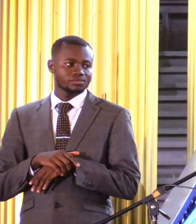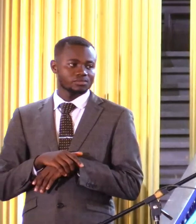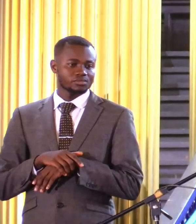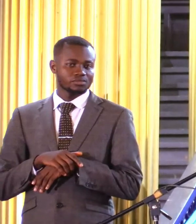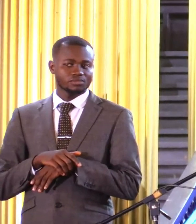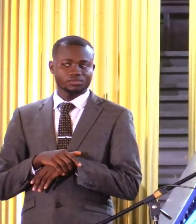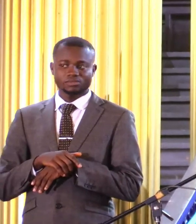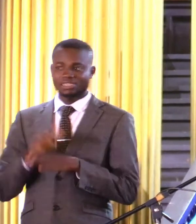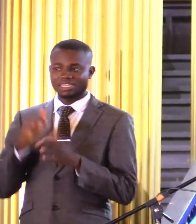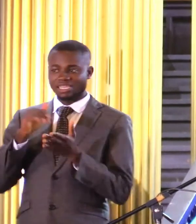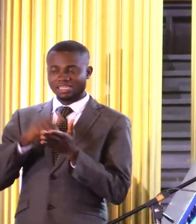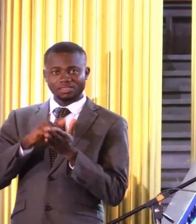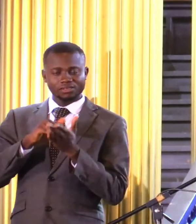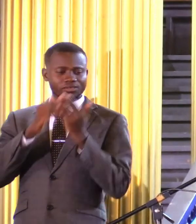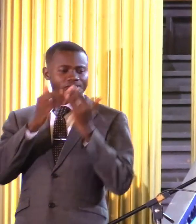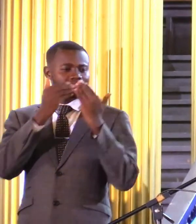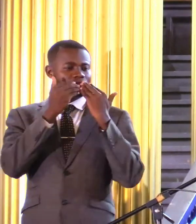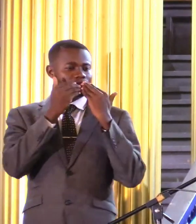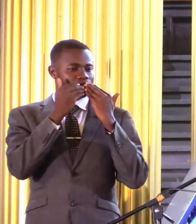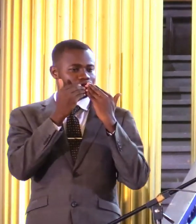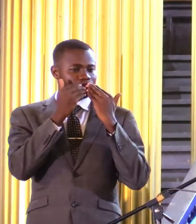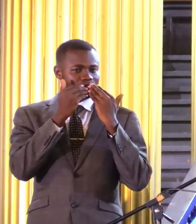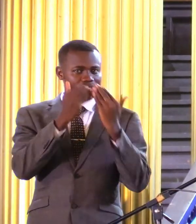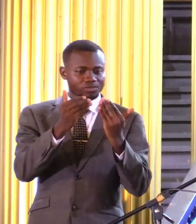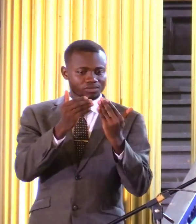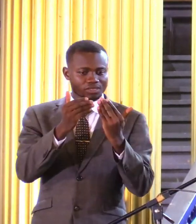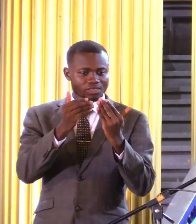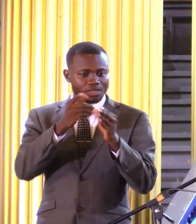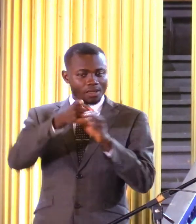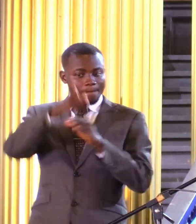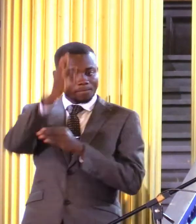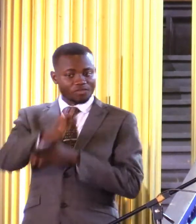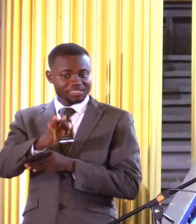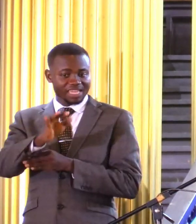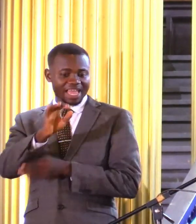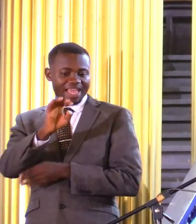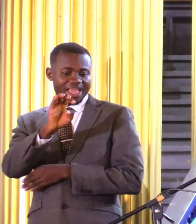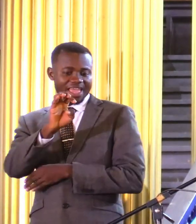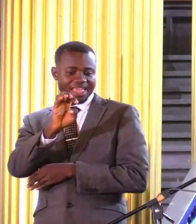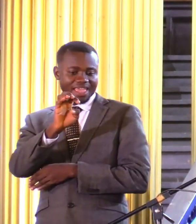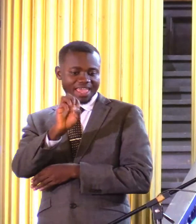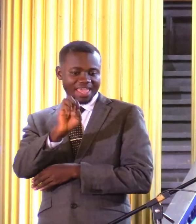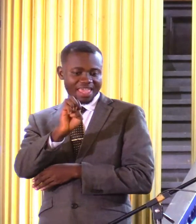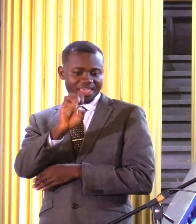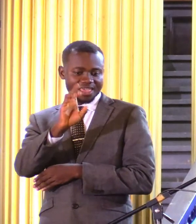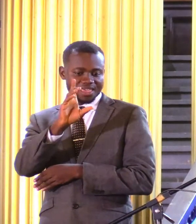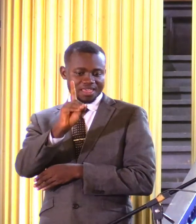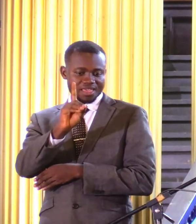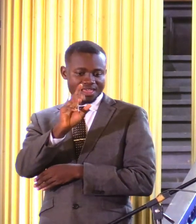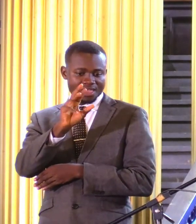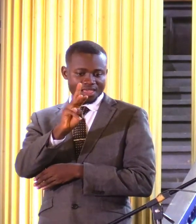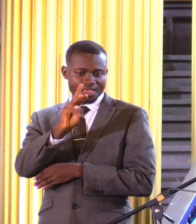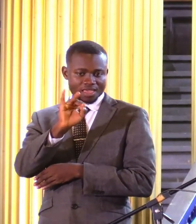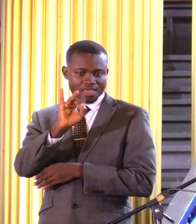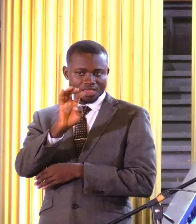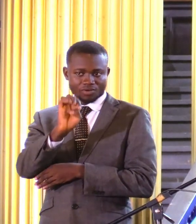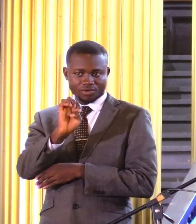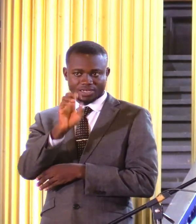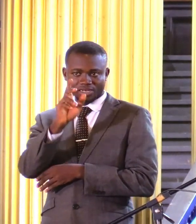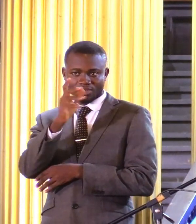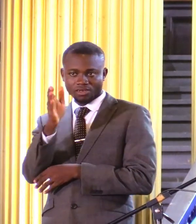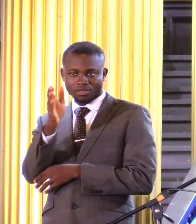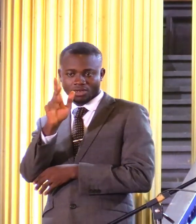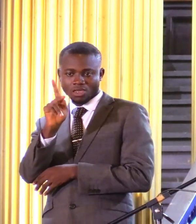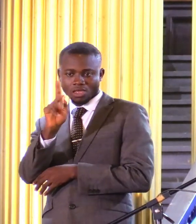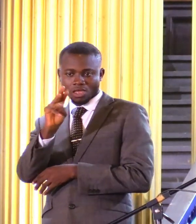Next to be acknowledged, if he is here, I would like to see you, Professor Edwin Kwame Redu, former Dean of the School of Allied Health Sciences.